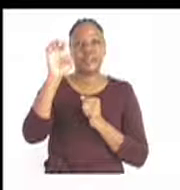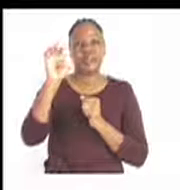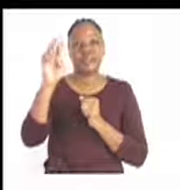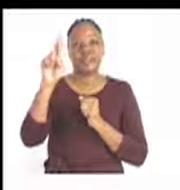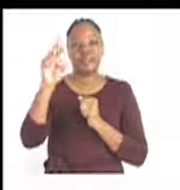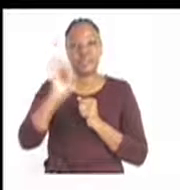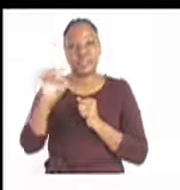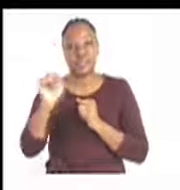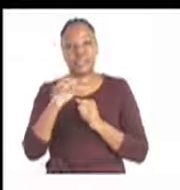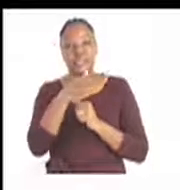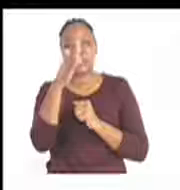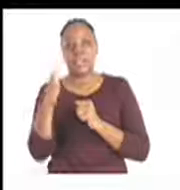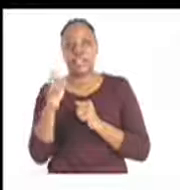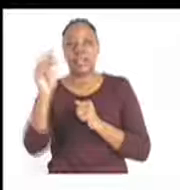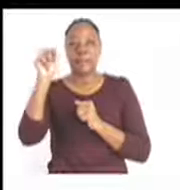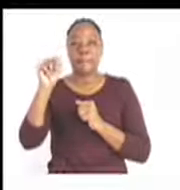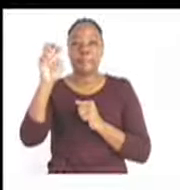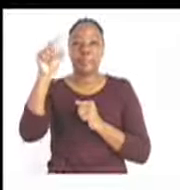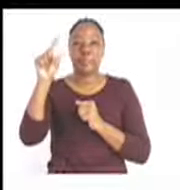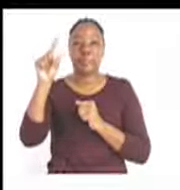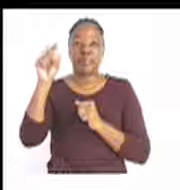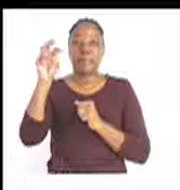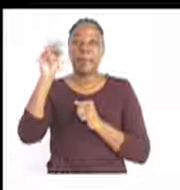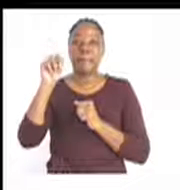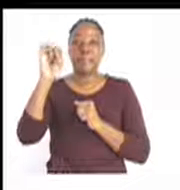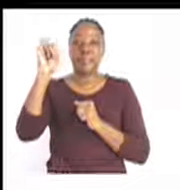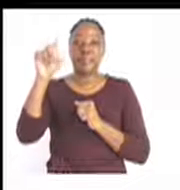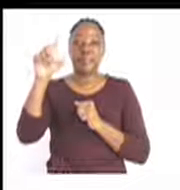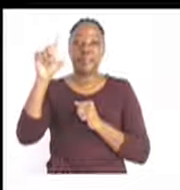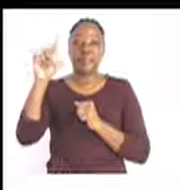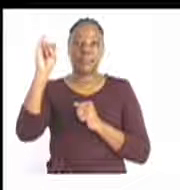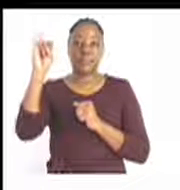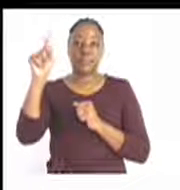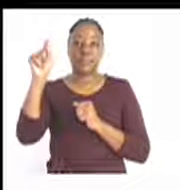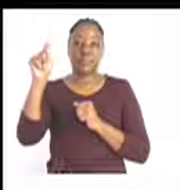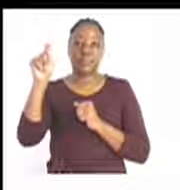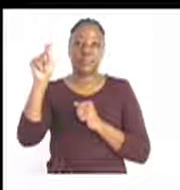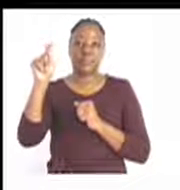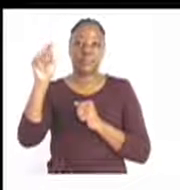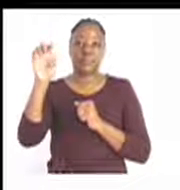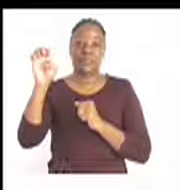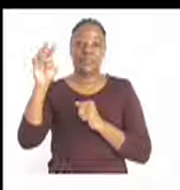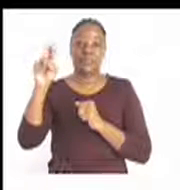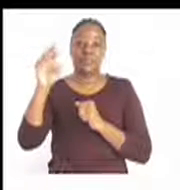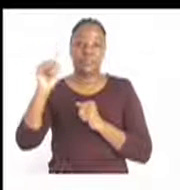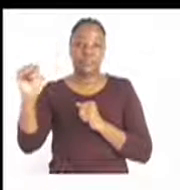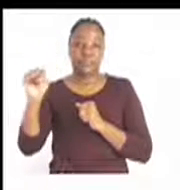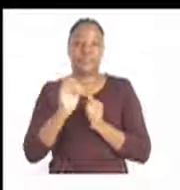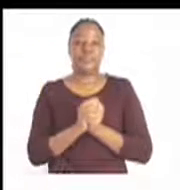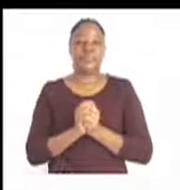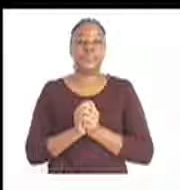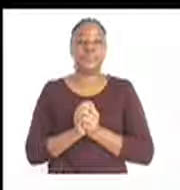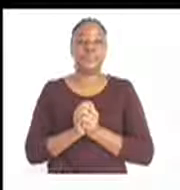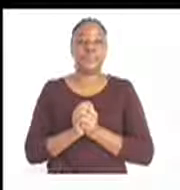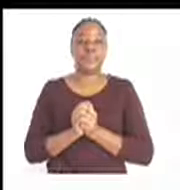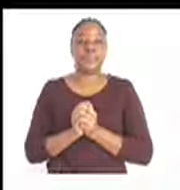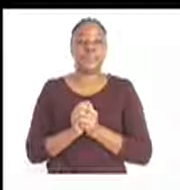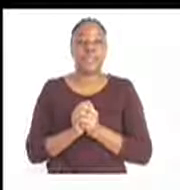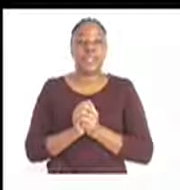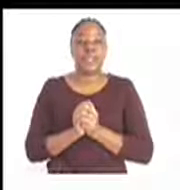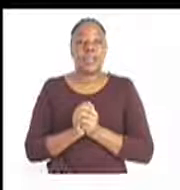Milliliters. Now liters and milliliters deal with liquids and how much can each one